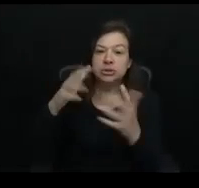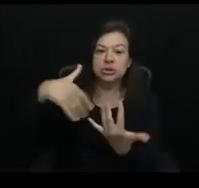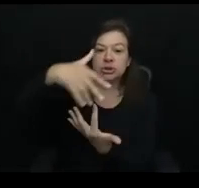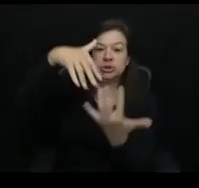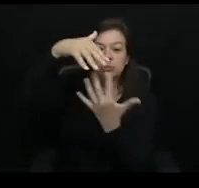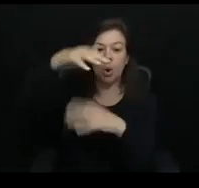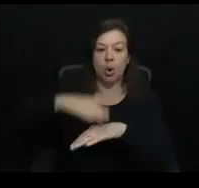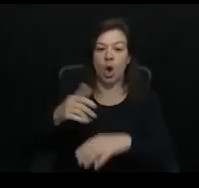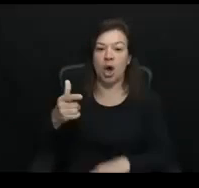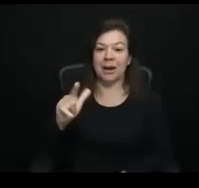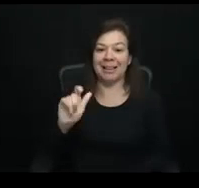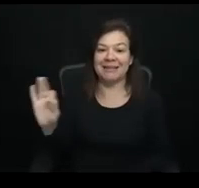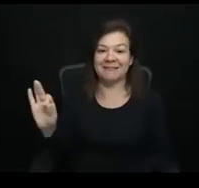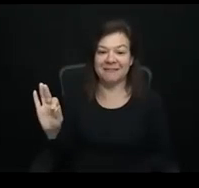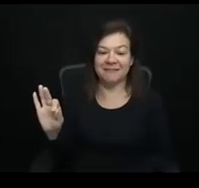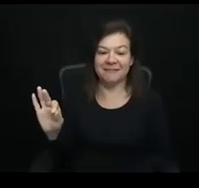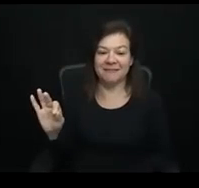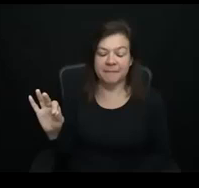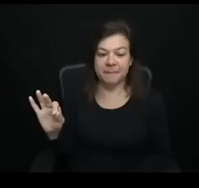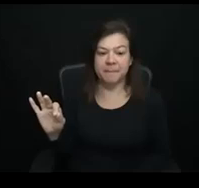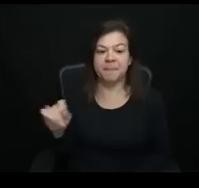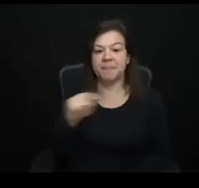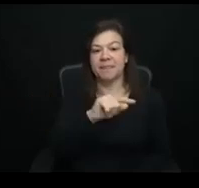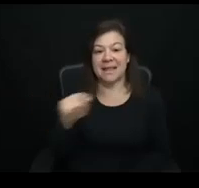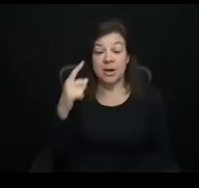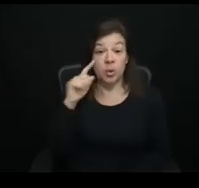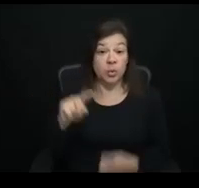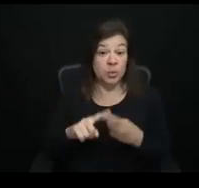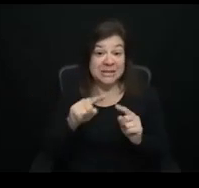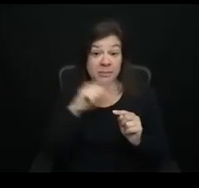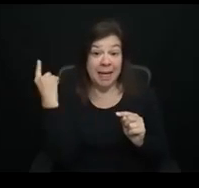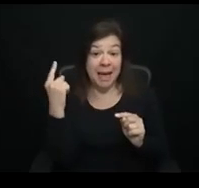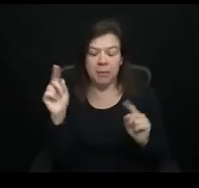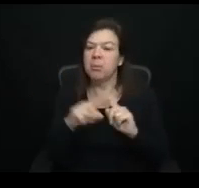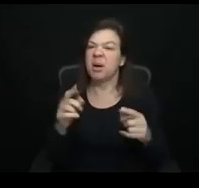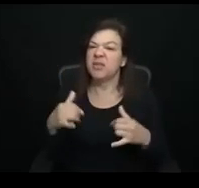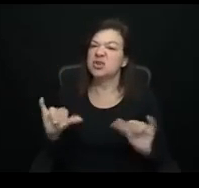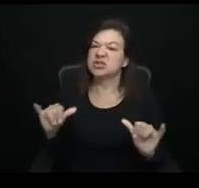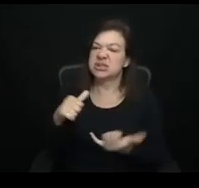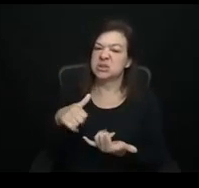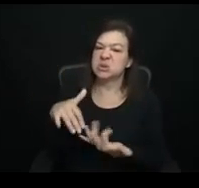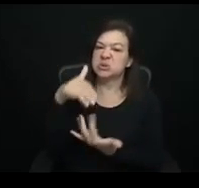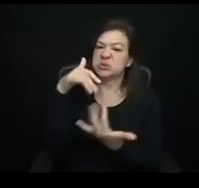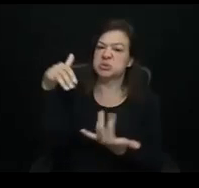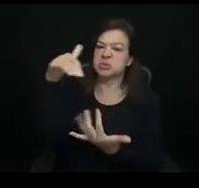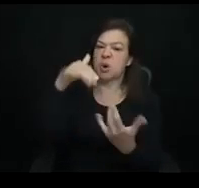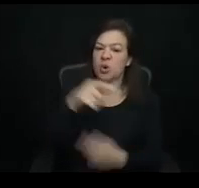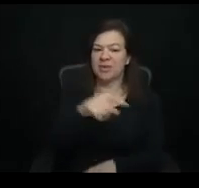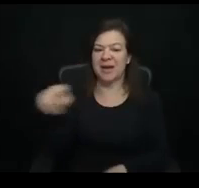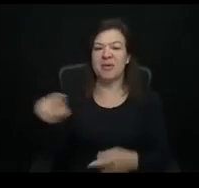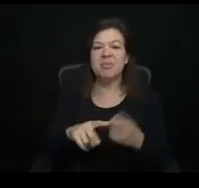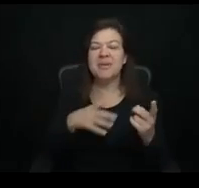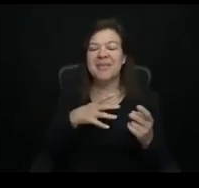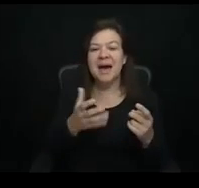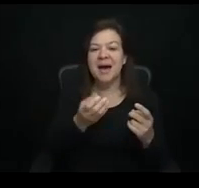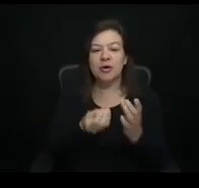in. We have shown that as being black, even though there's probably still a couple smokes on the line. That vegetation is very sparse, as you